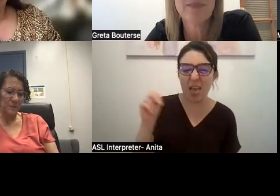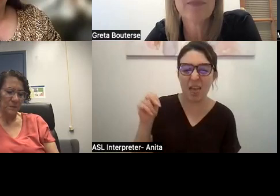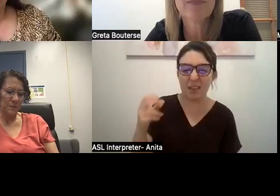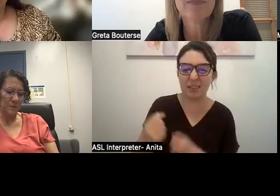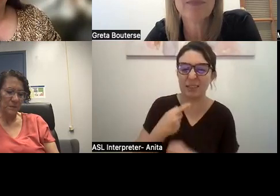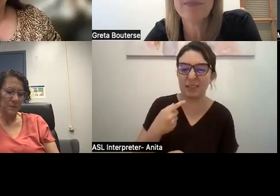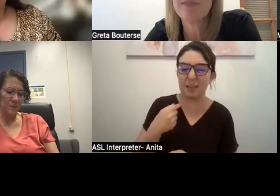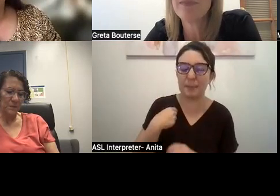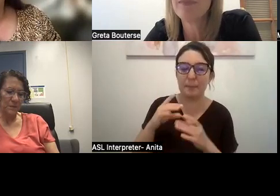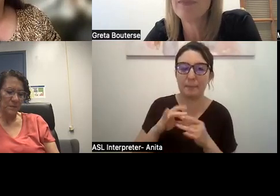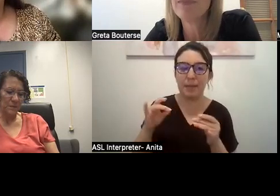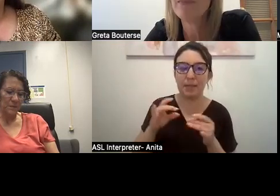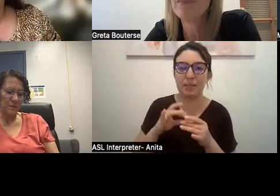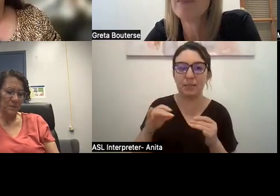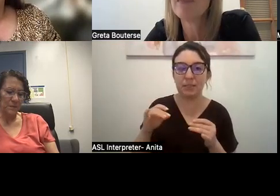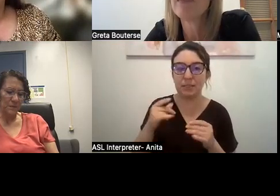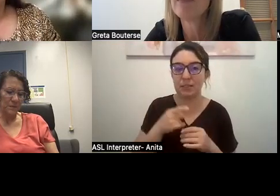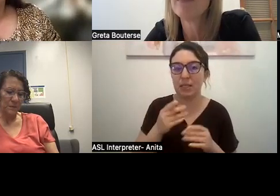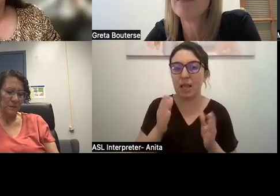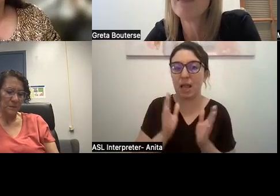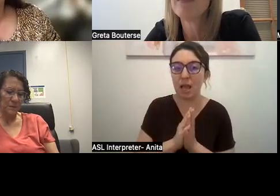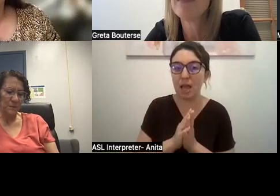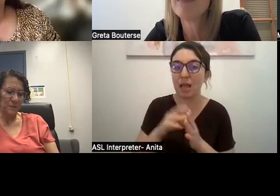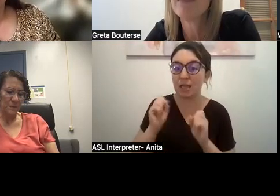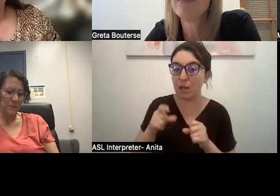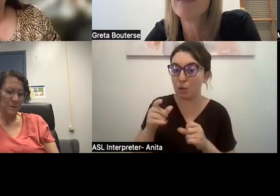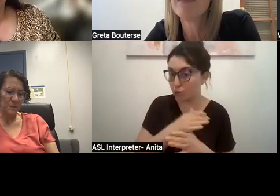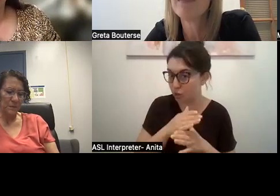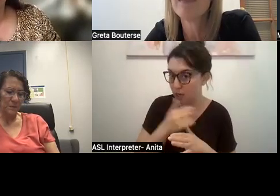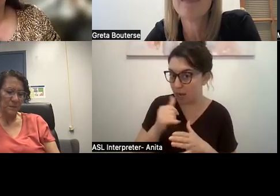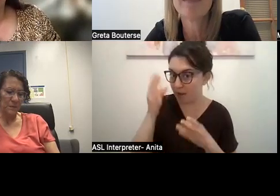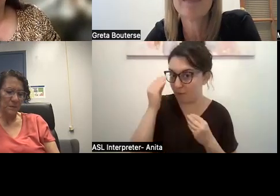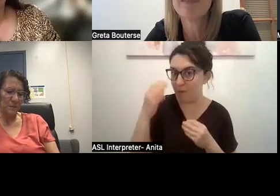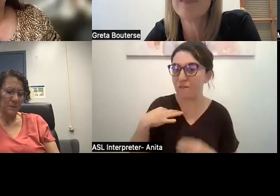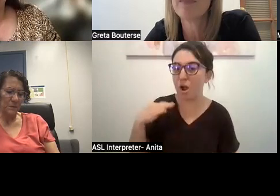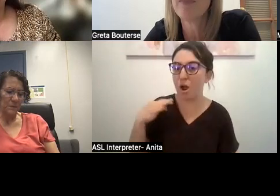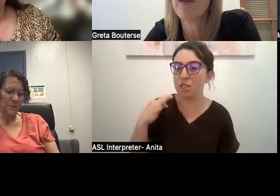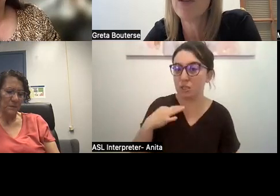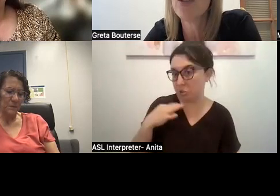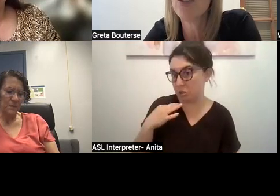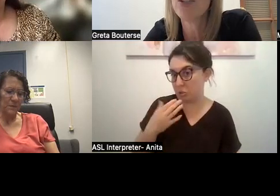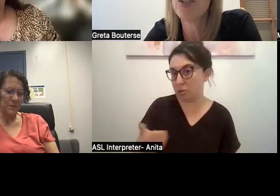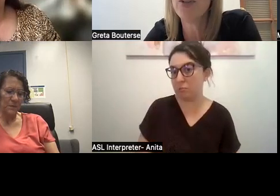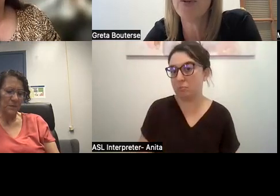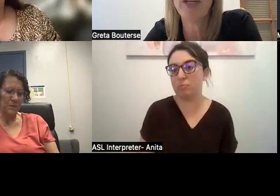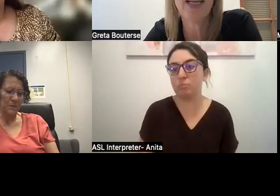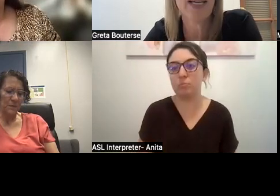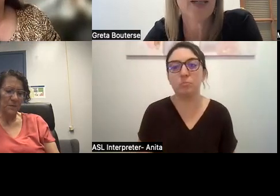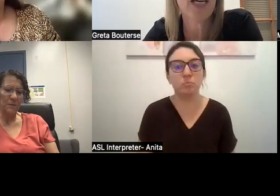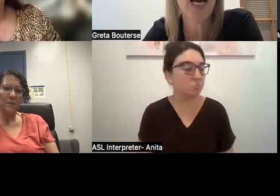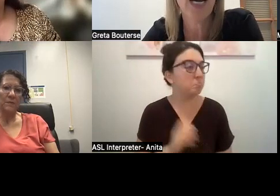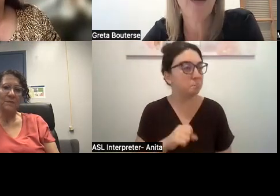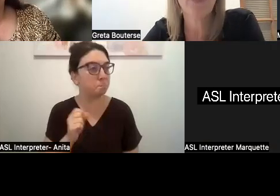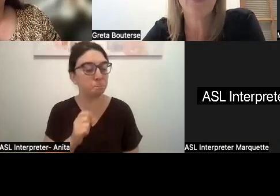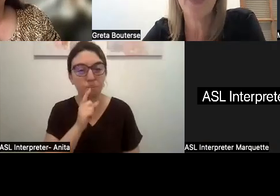because it says direct message, but Glenn asked, can you share any info about volunteering? Sure, we